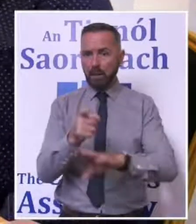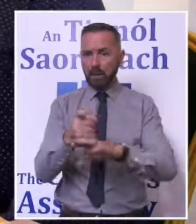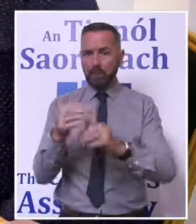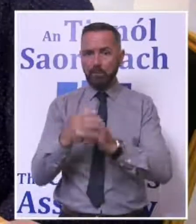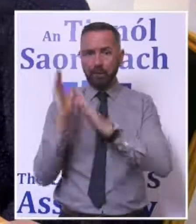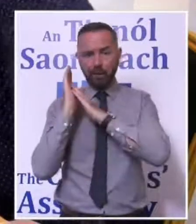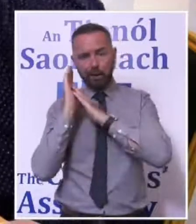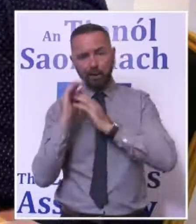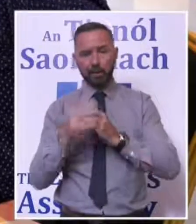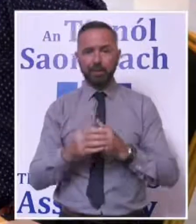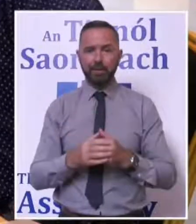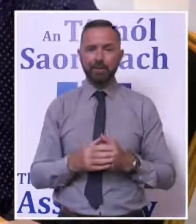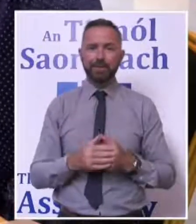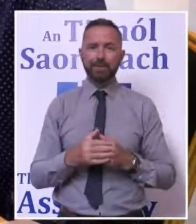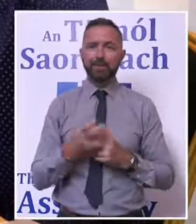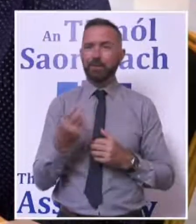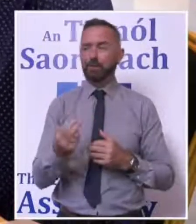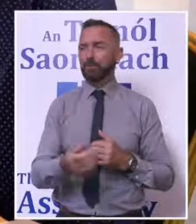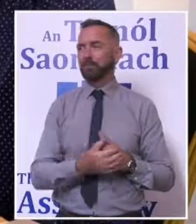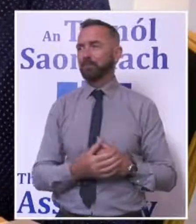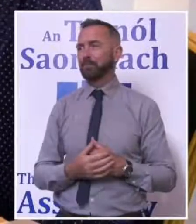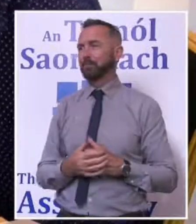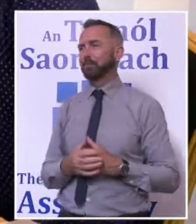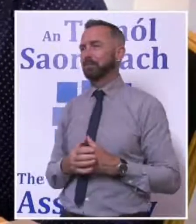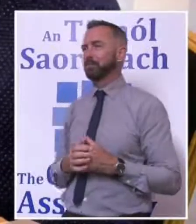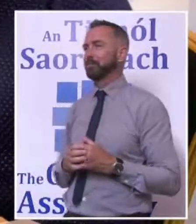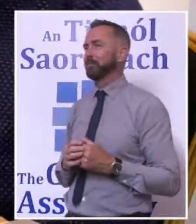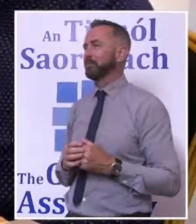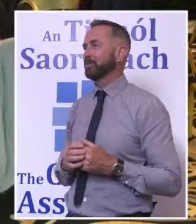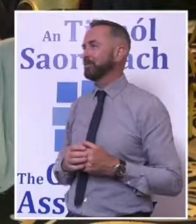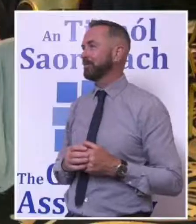what about the qualified majority?